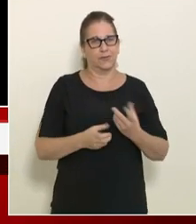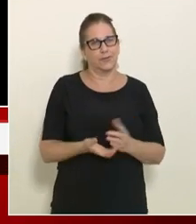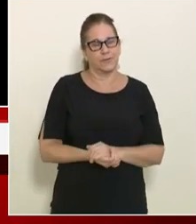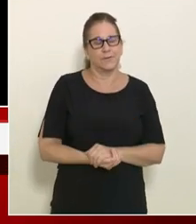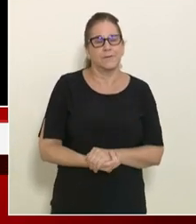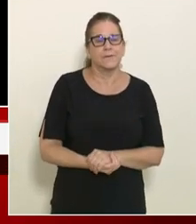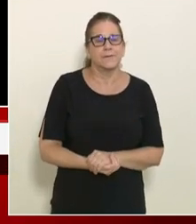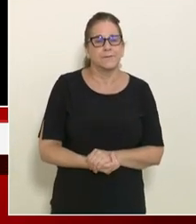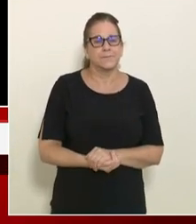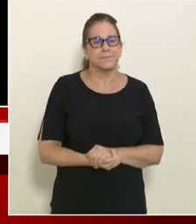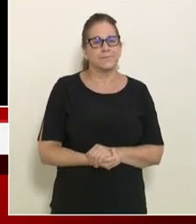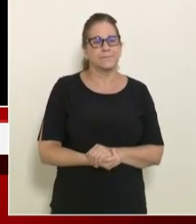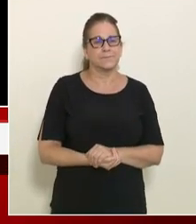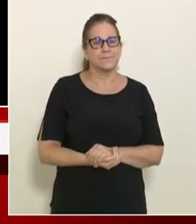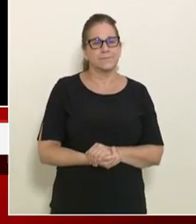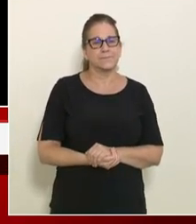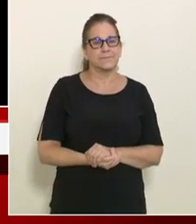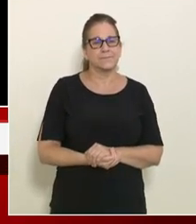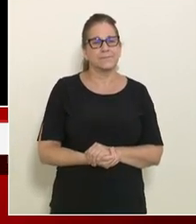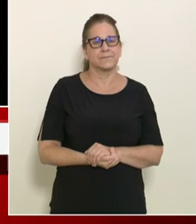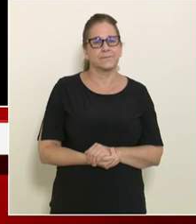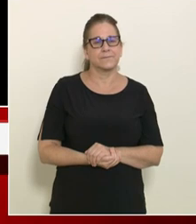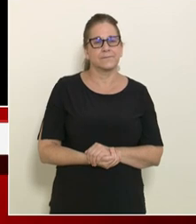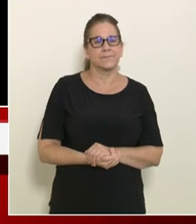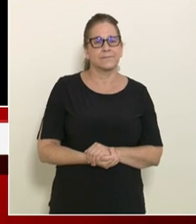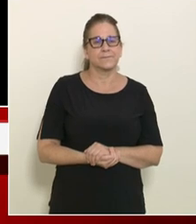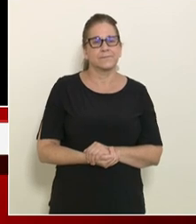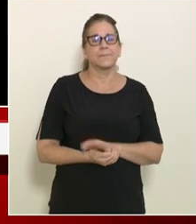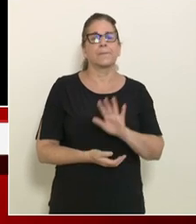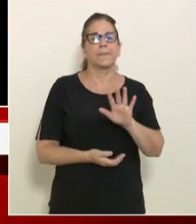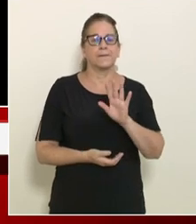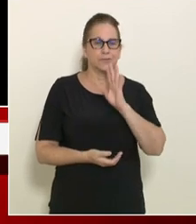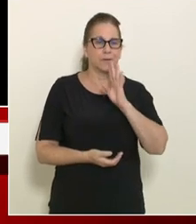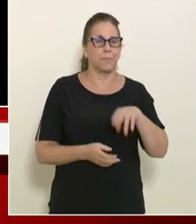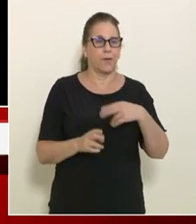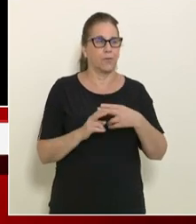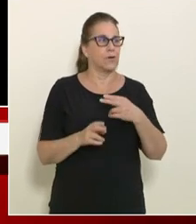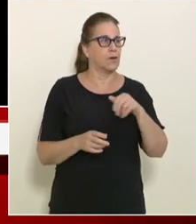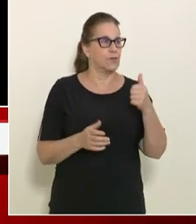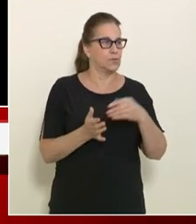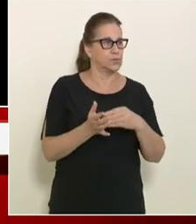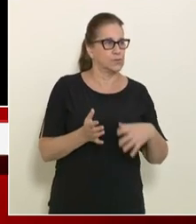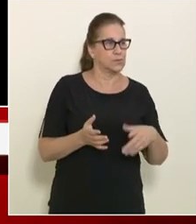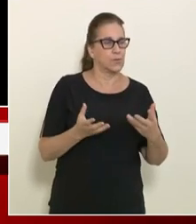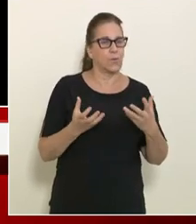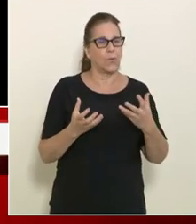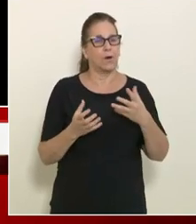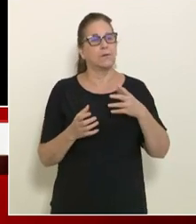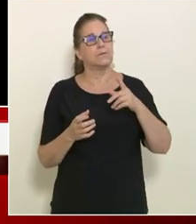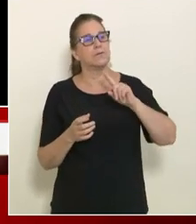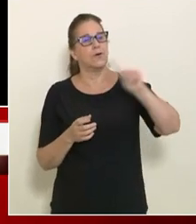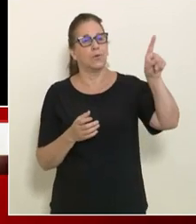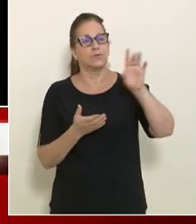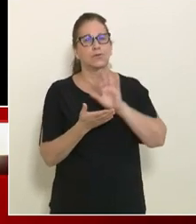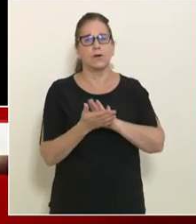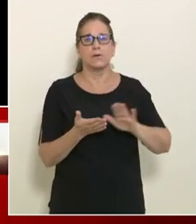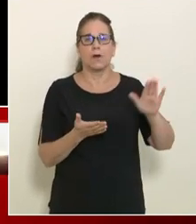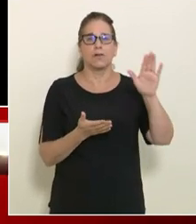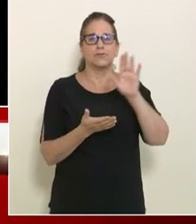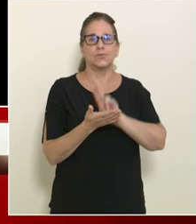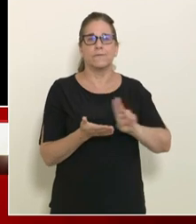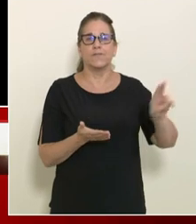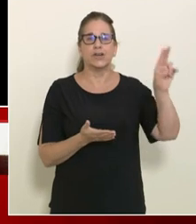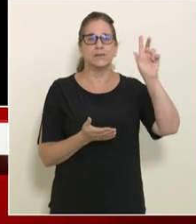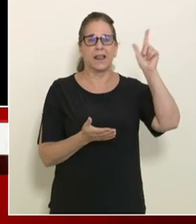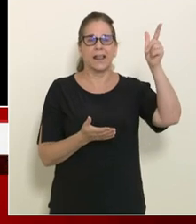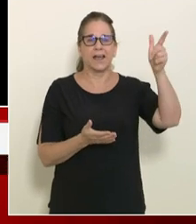to mid-September. We're in this together, and we are ensuring that our families are prepared for a